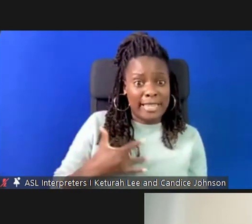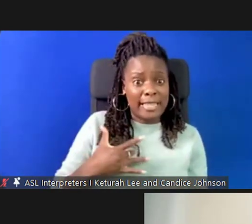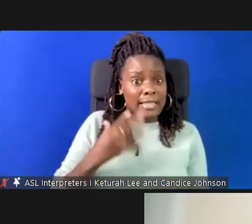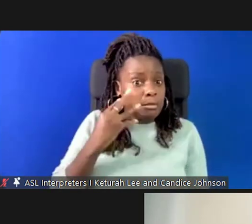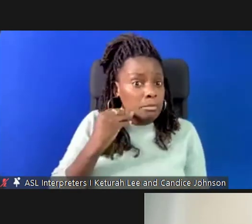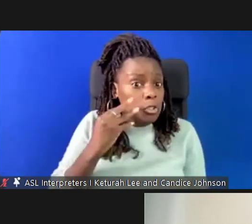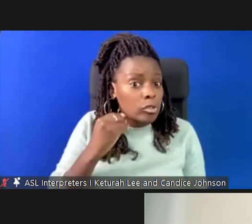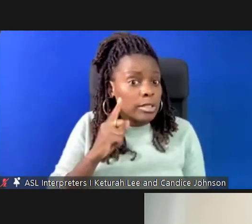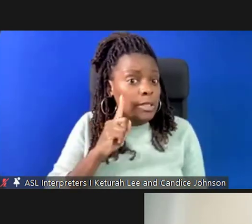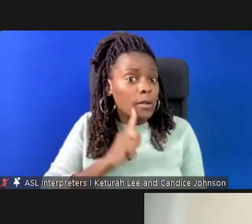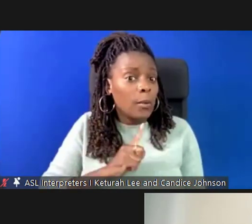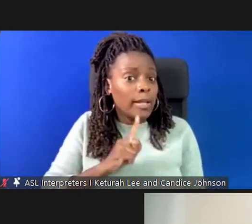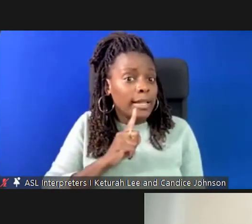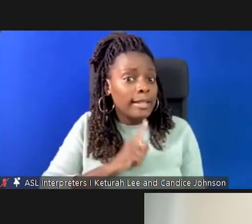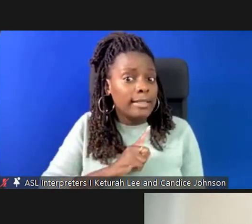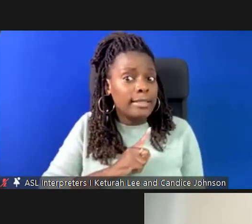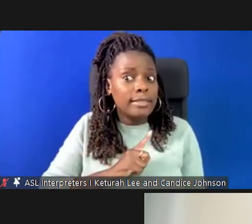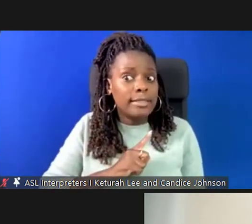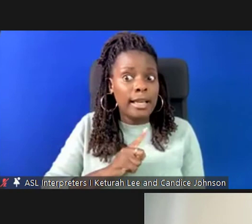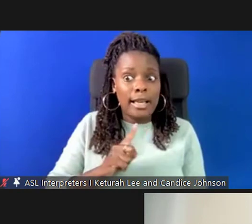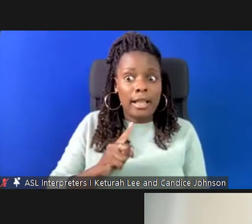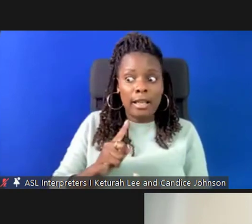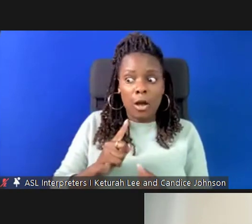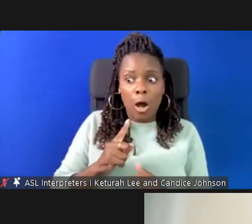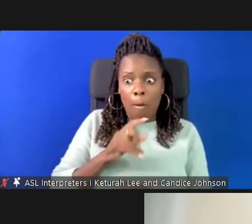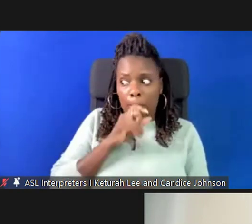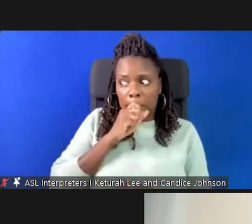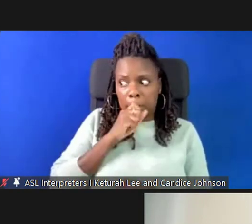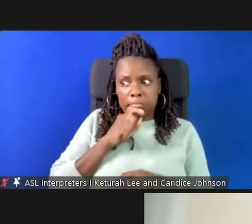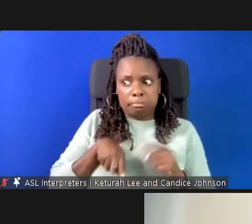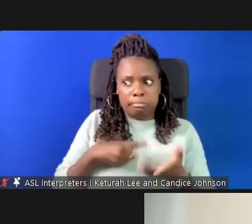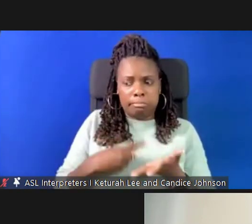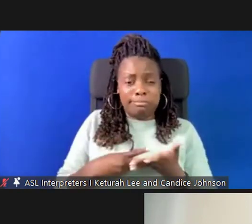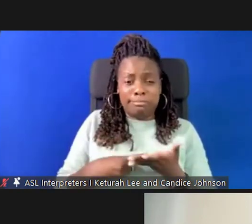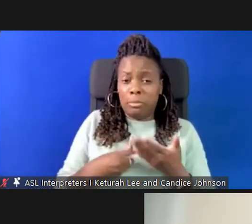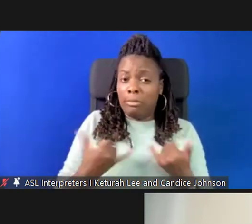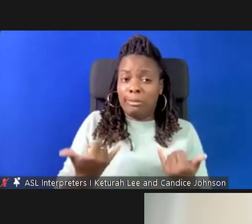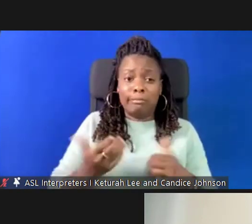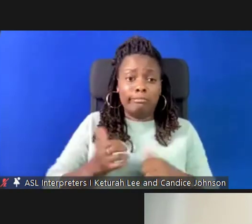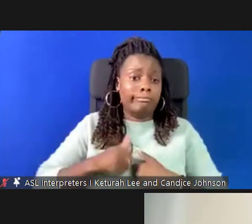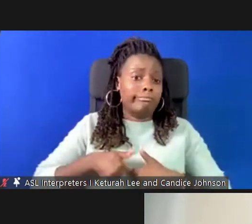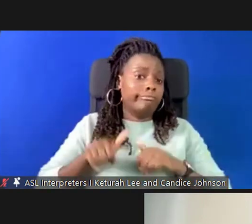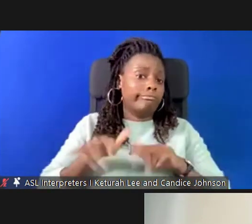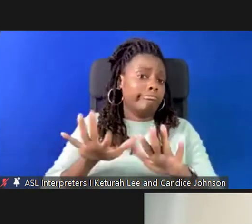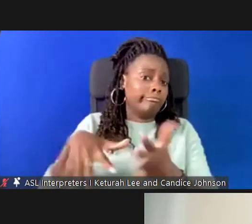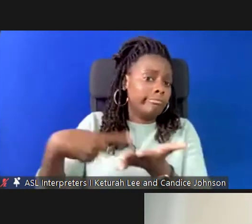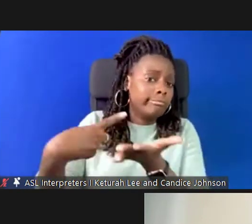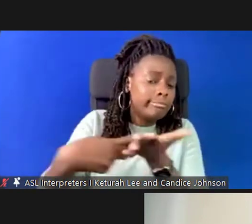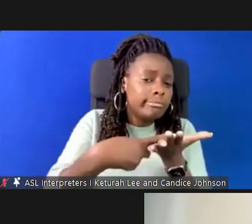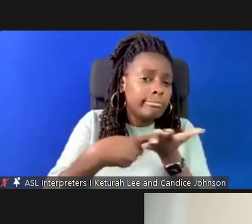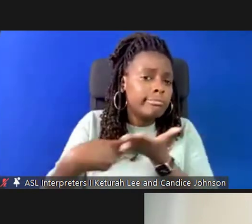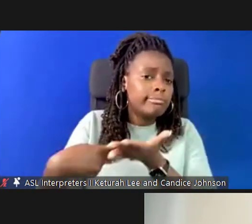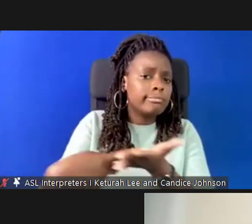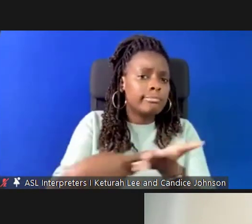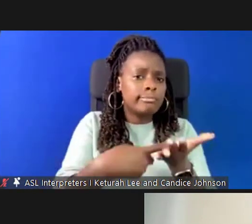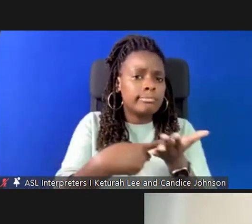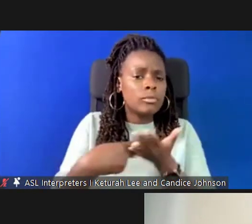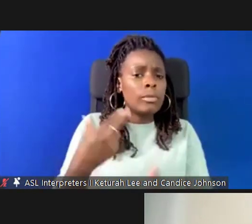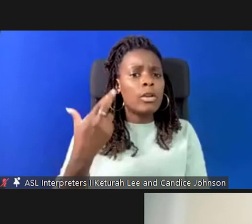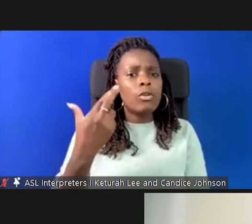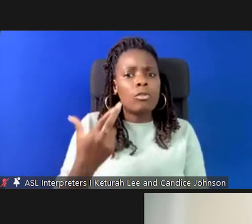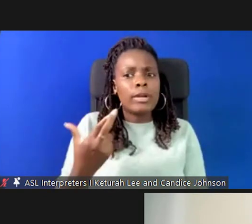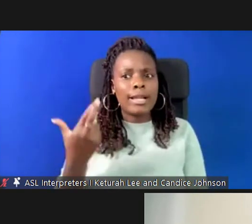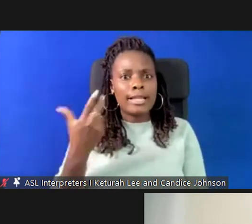the discussions around this topic, and the recognition that it's related to health,